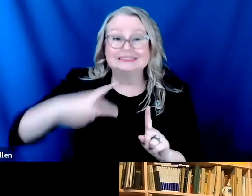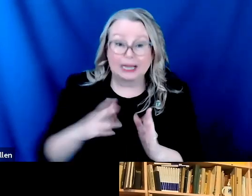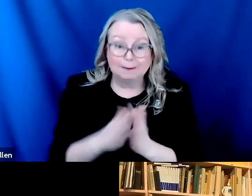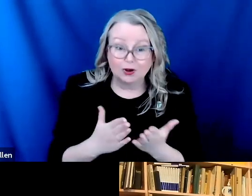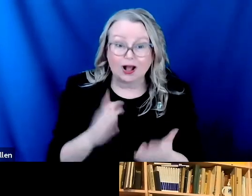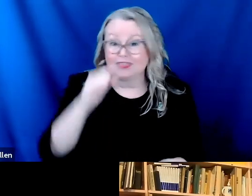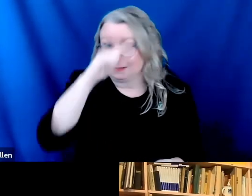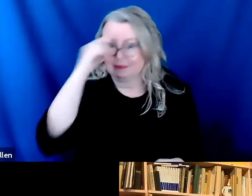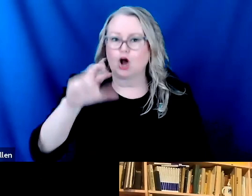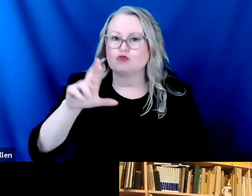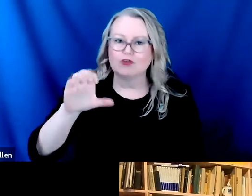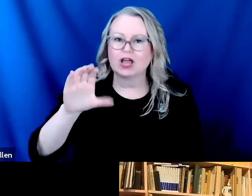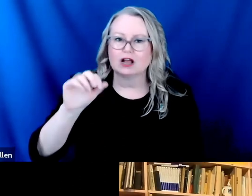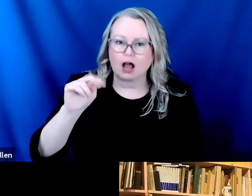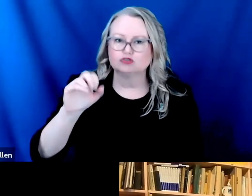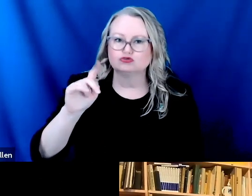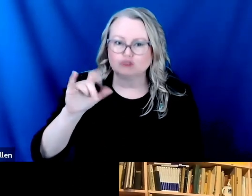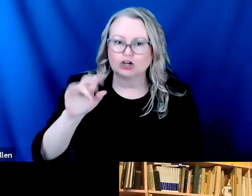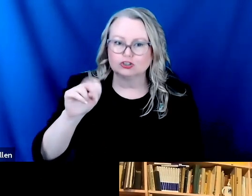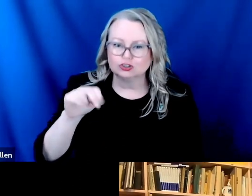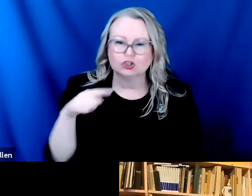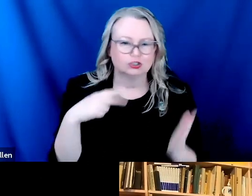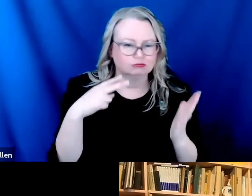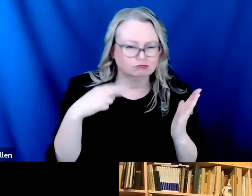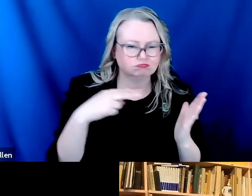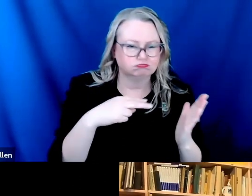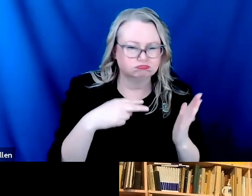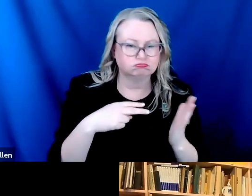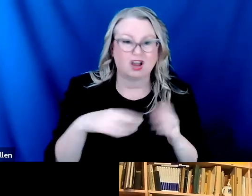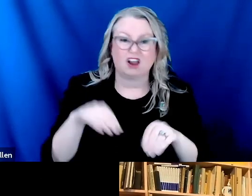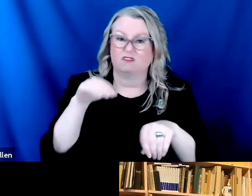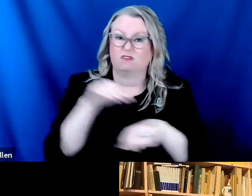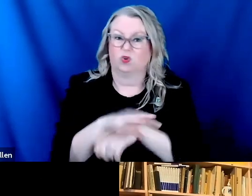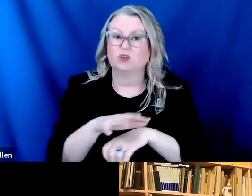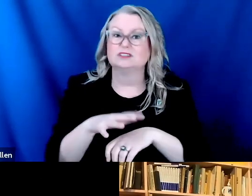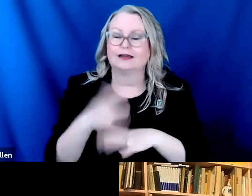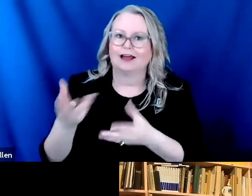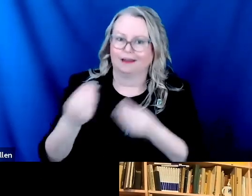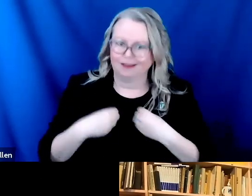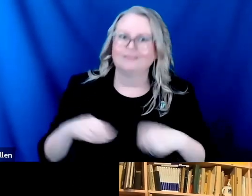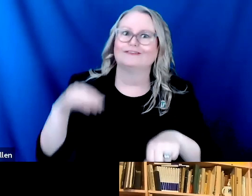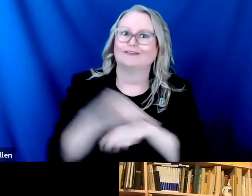Howard. Through your remarkable life, you've developed and practiced a